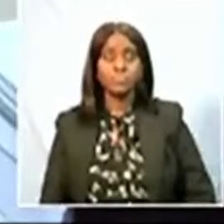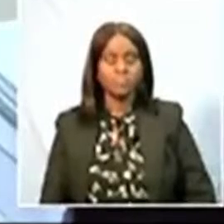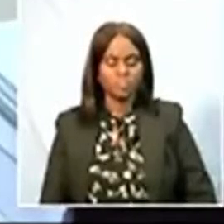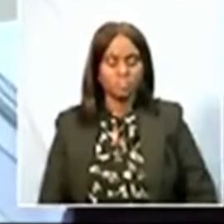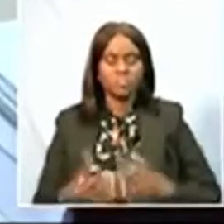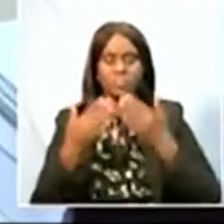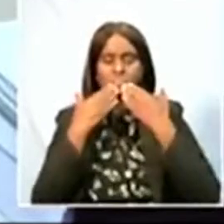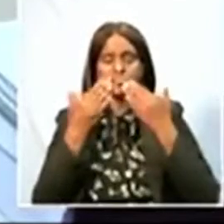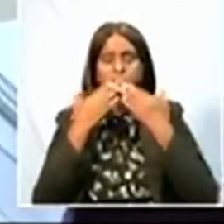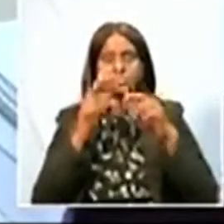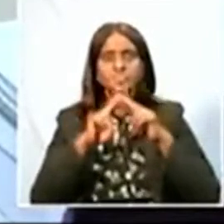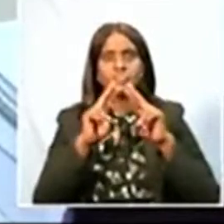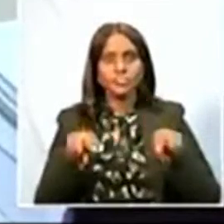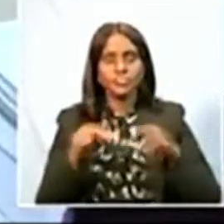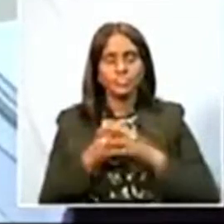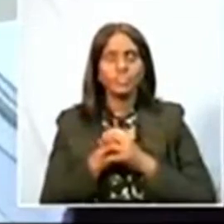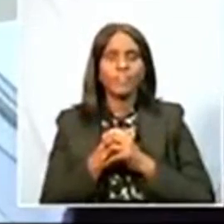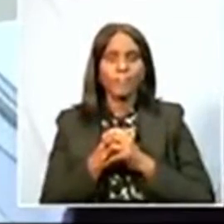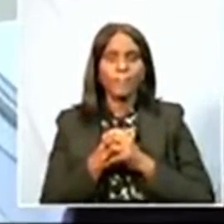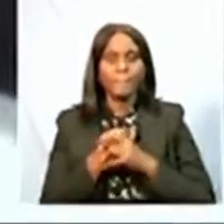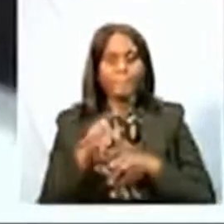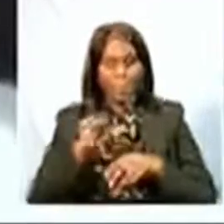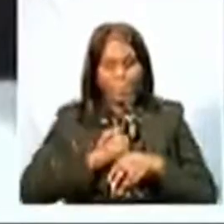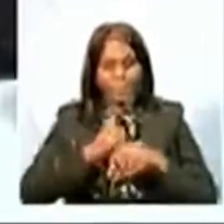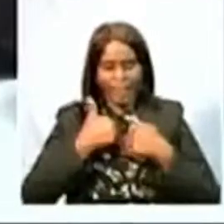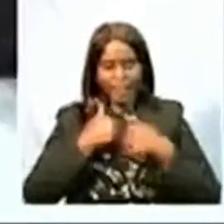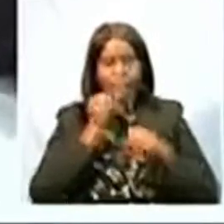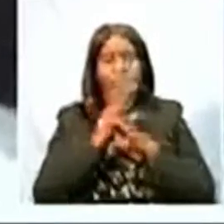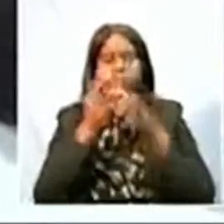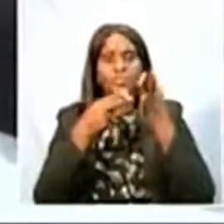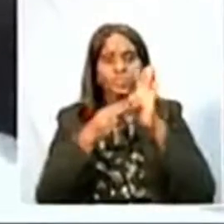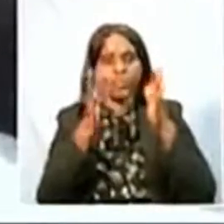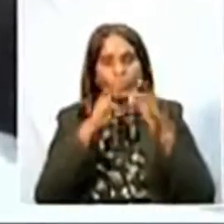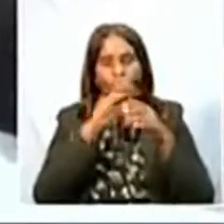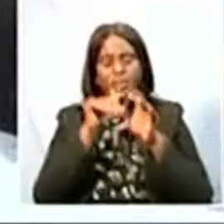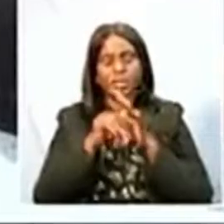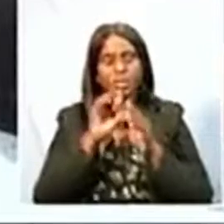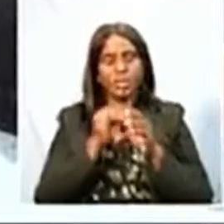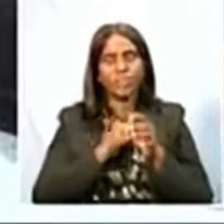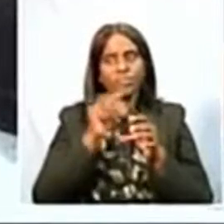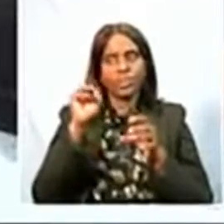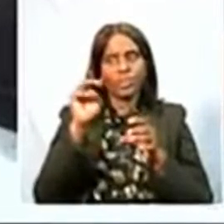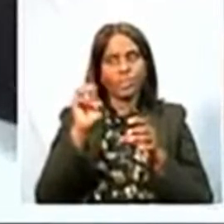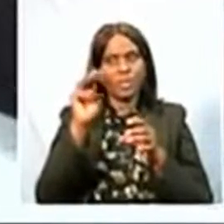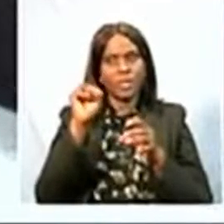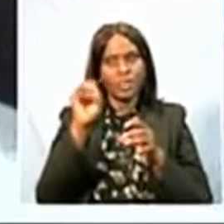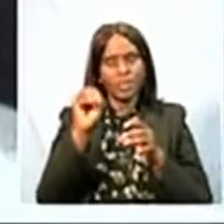Thank you, Chair. As we have indicated in our memorandum,